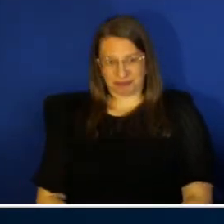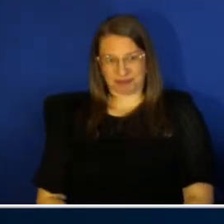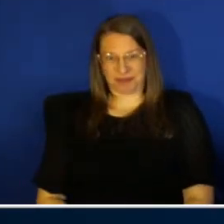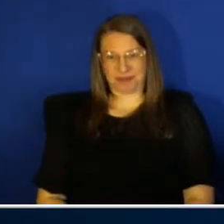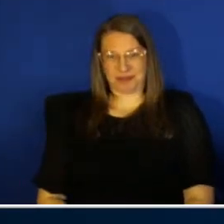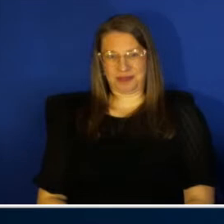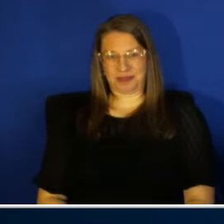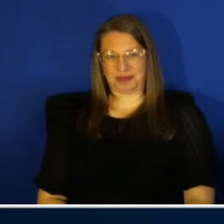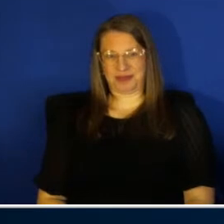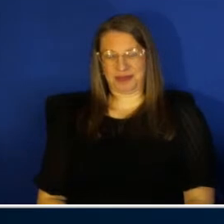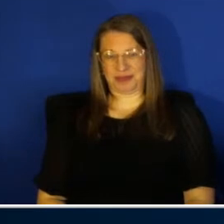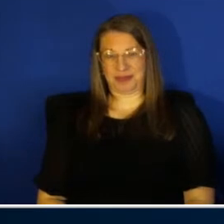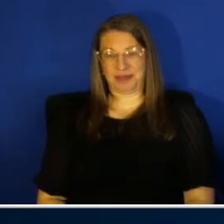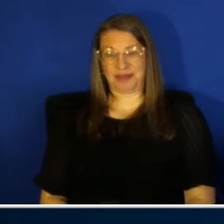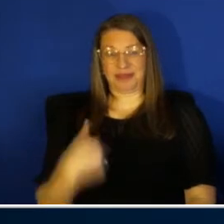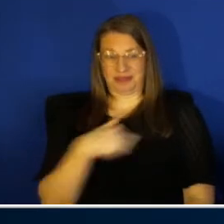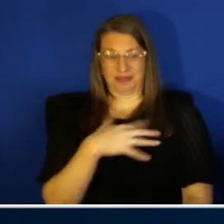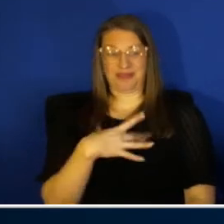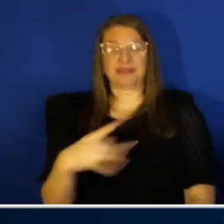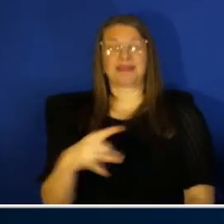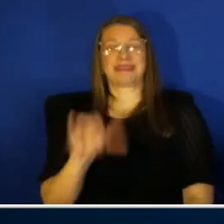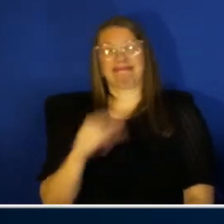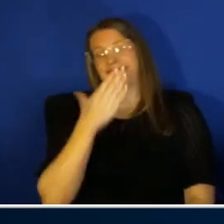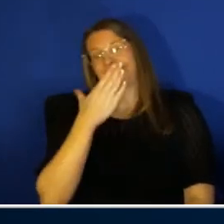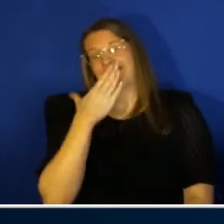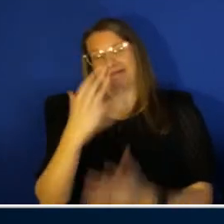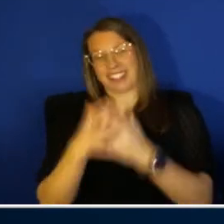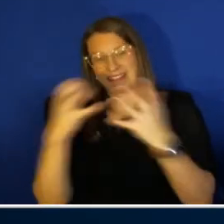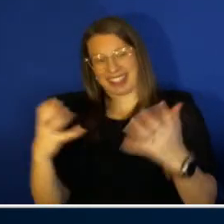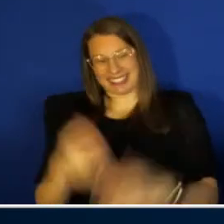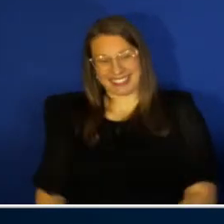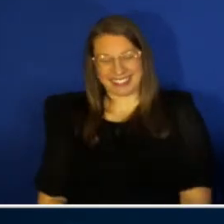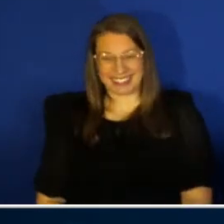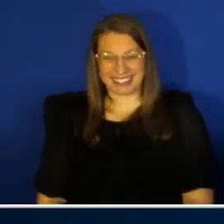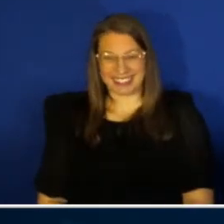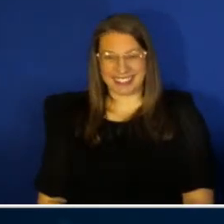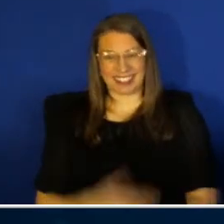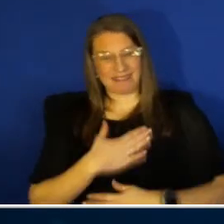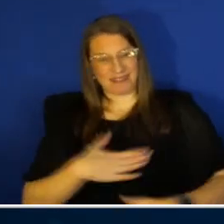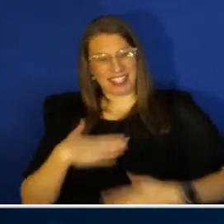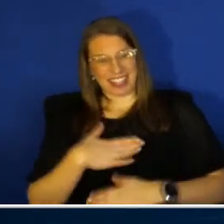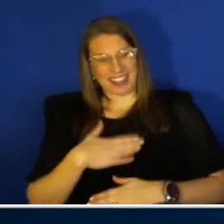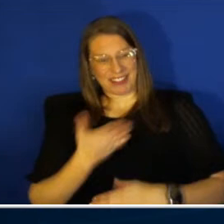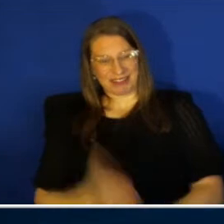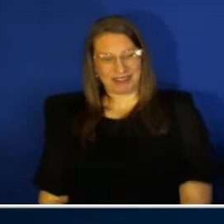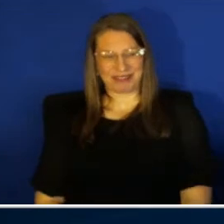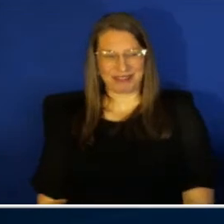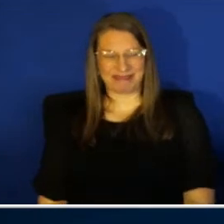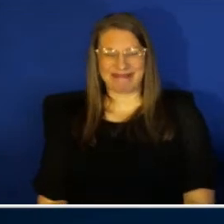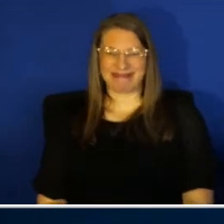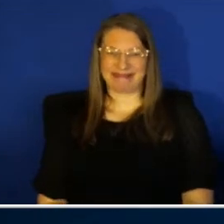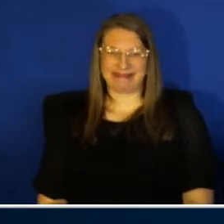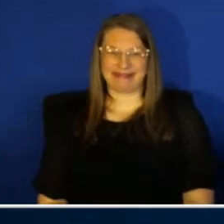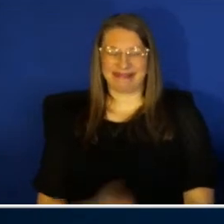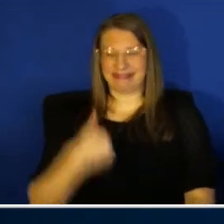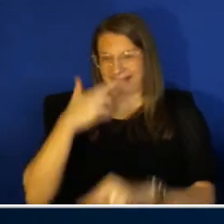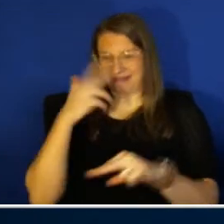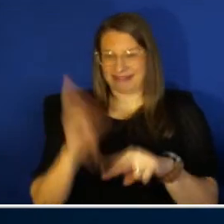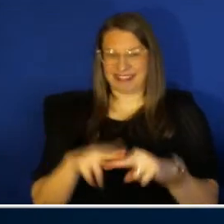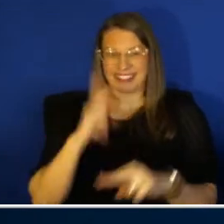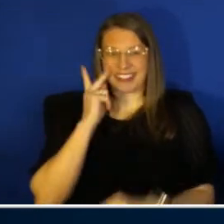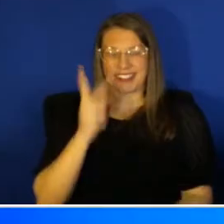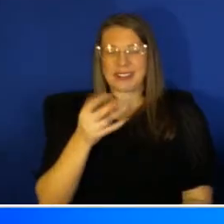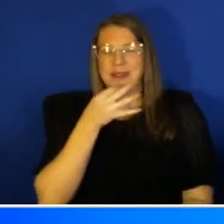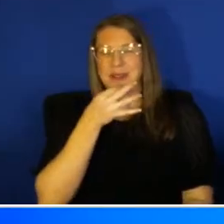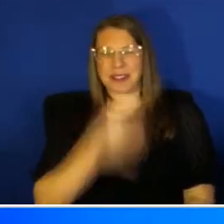Well, we like to hear that. All right, Dr. Key, thank you so much. I appreciate you. Have fun down there. We'll see you soon.